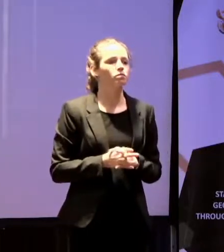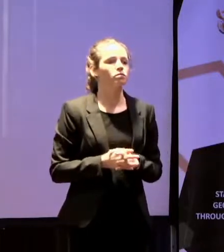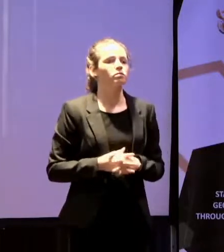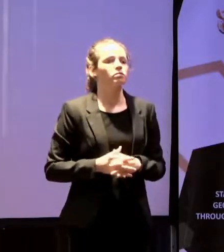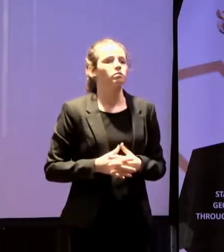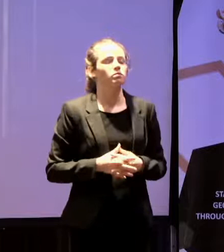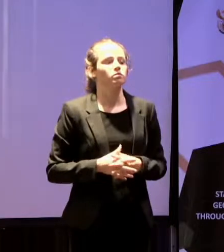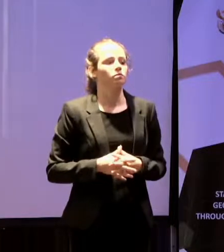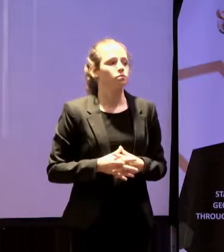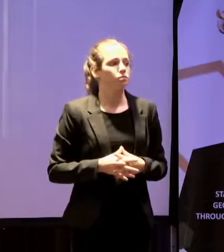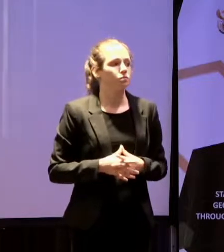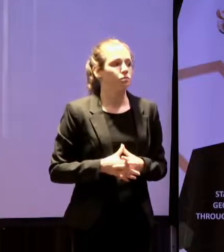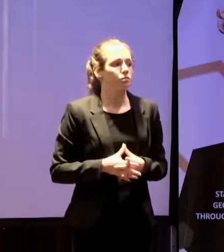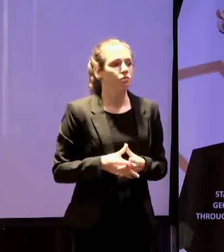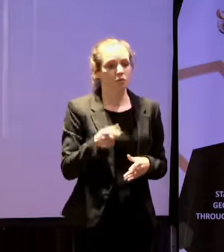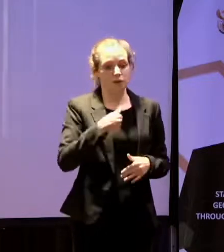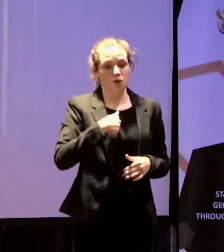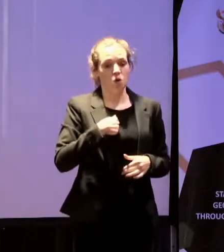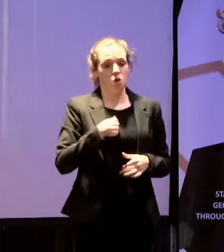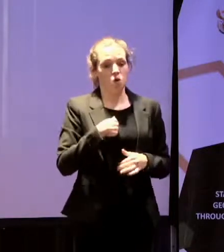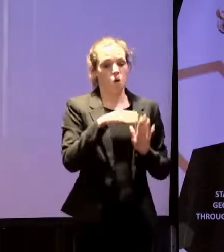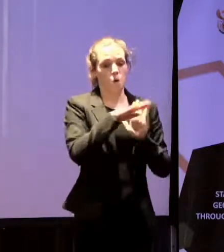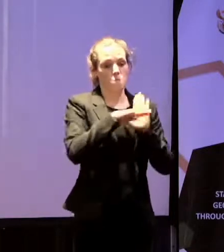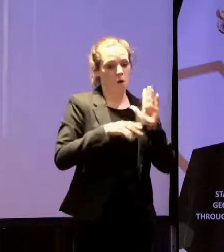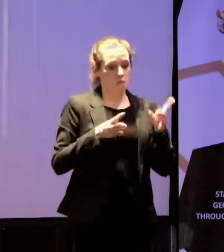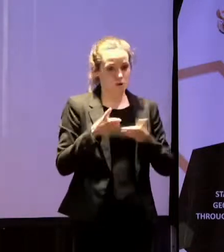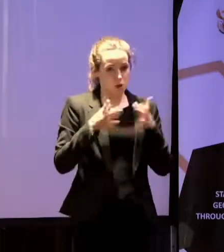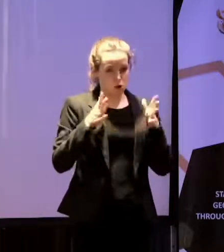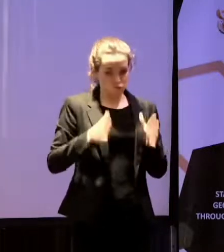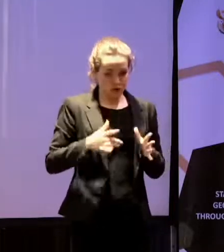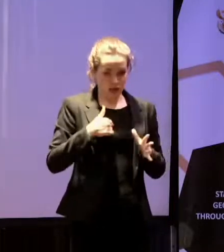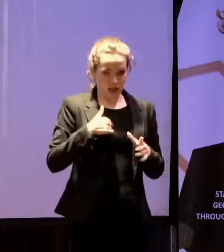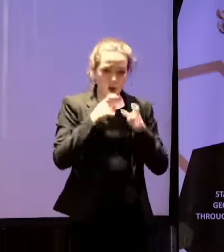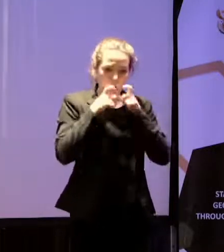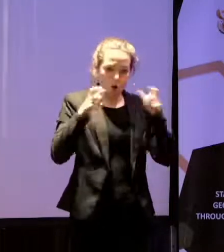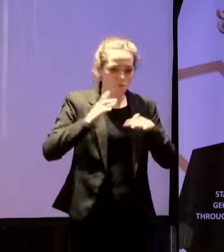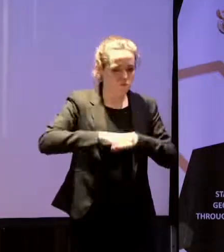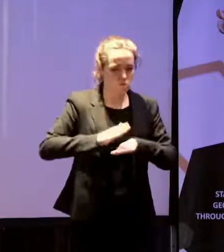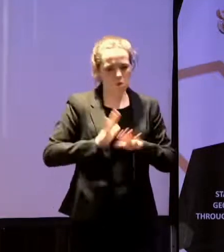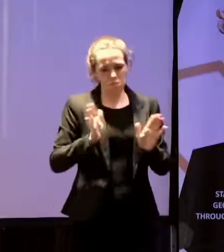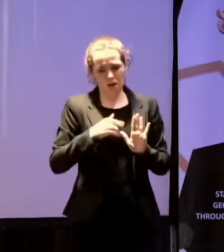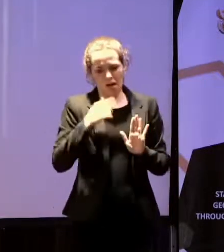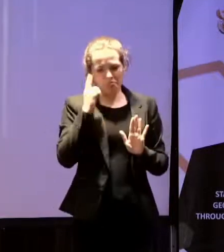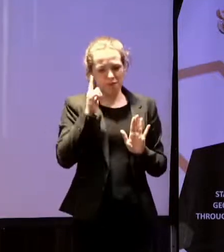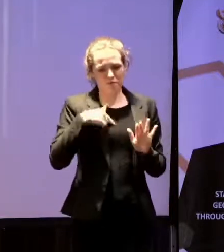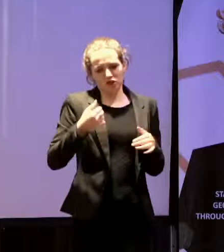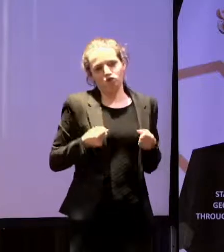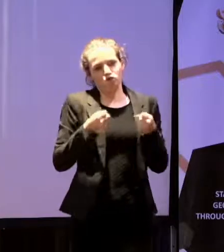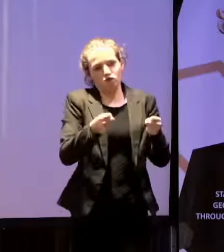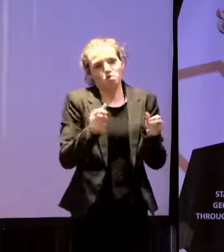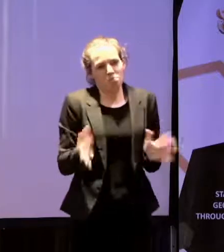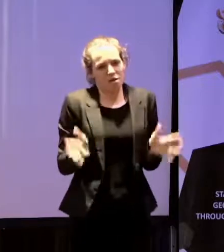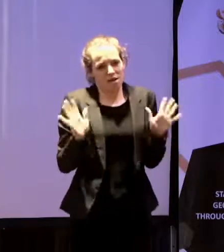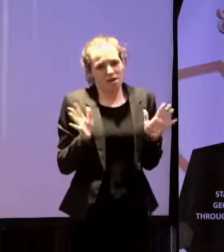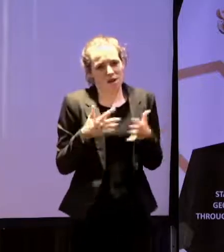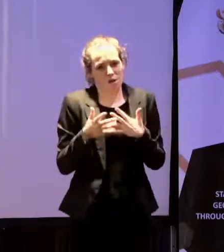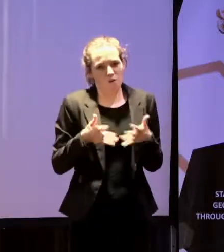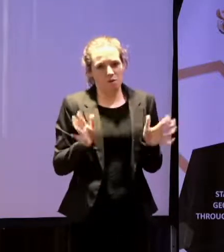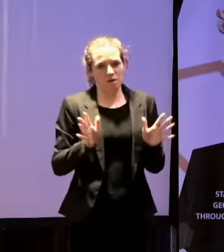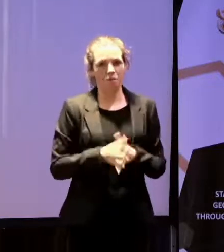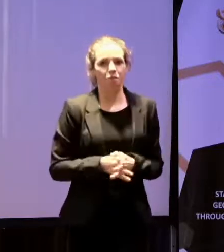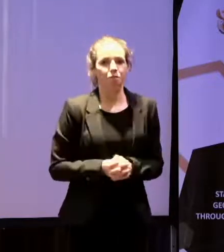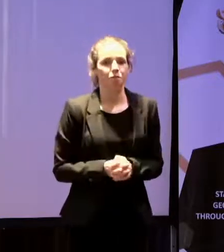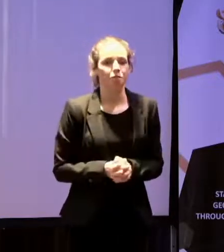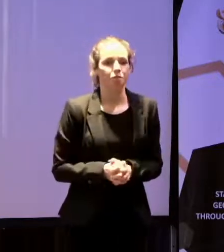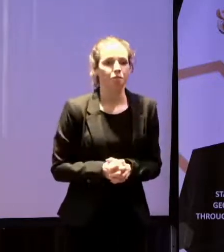I don't believe as a program director I have to comment on any other thing. I was just driving the car anyway, isn't it? Yeah.